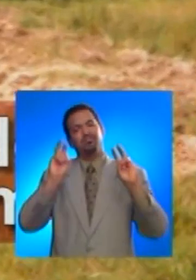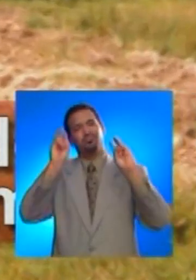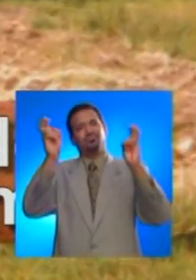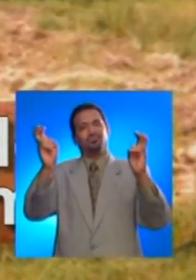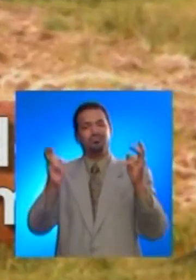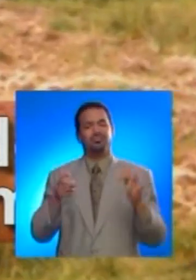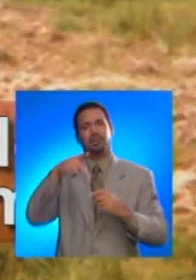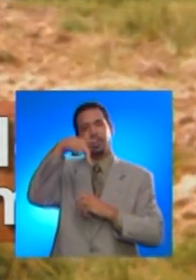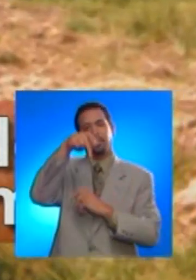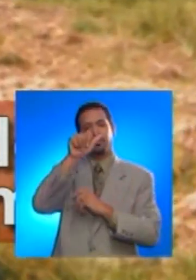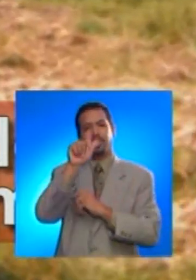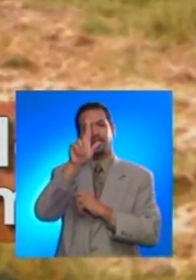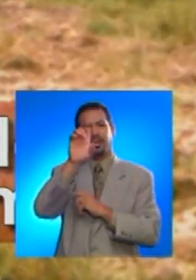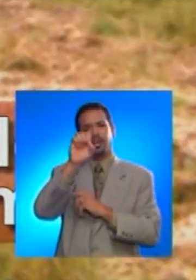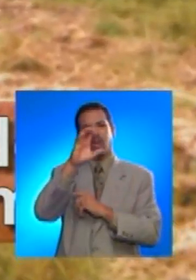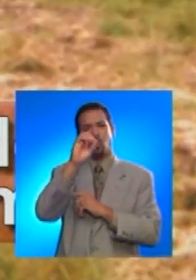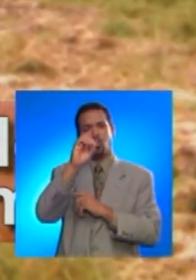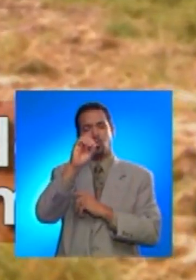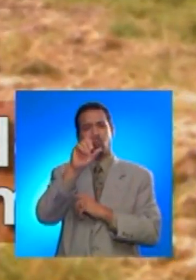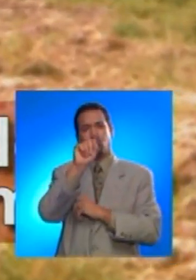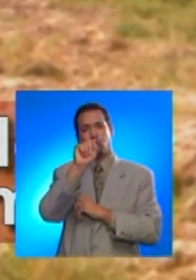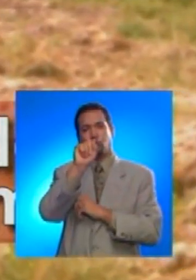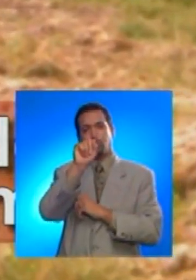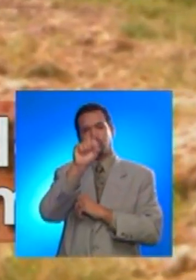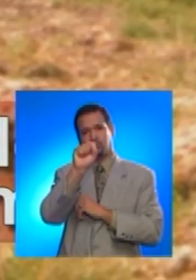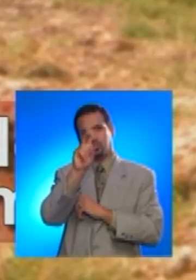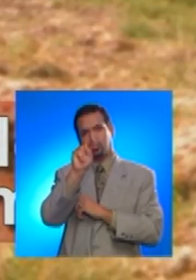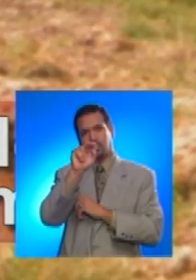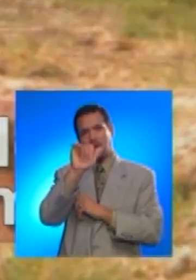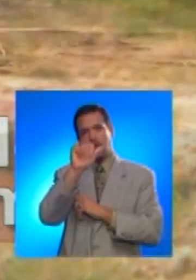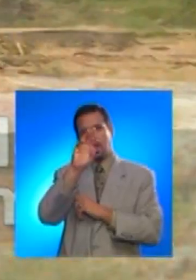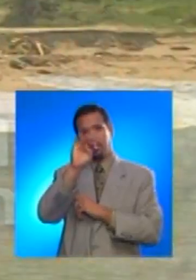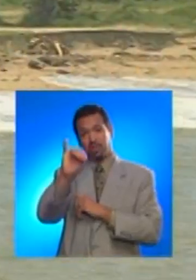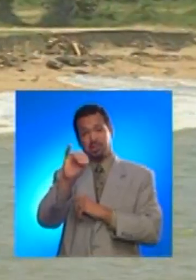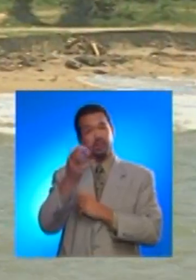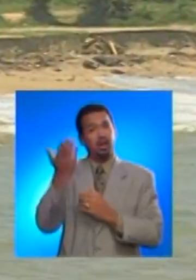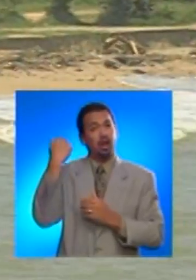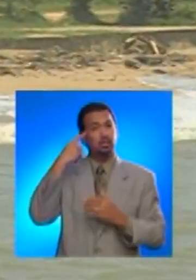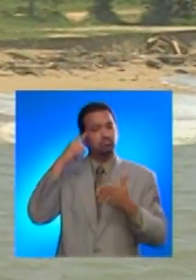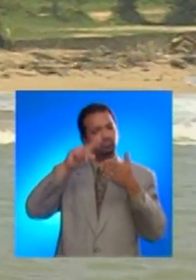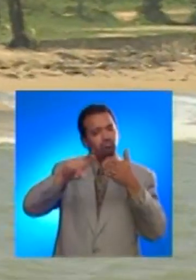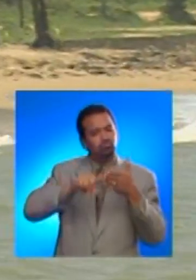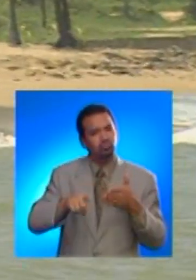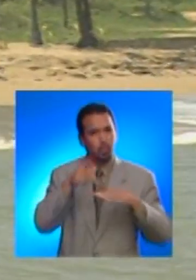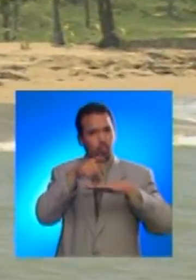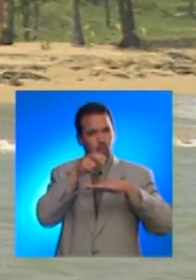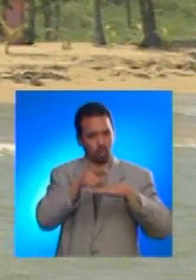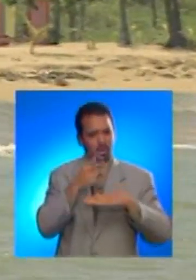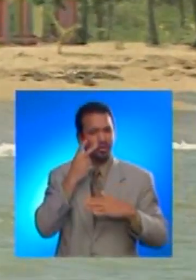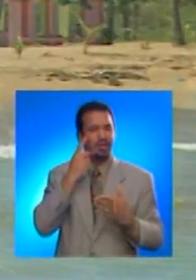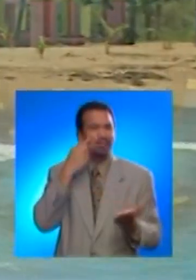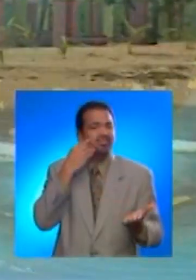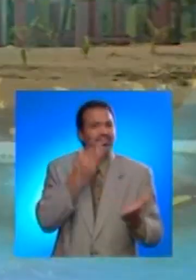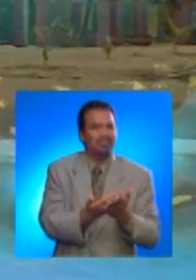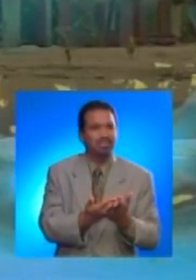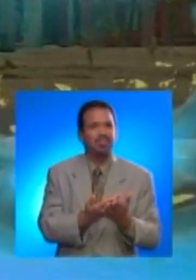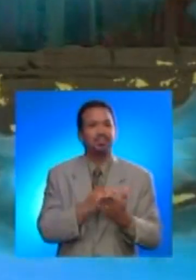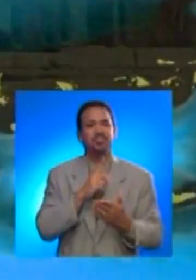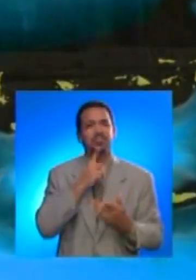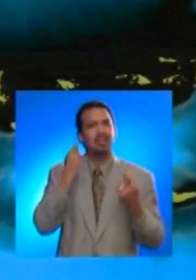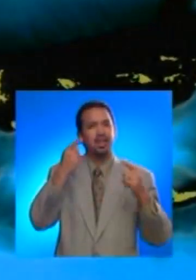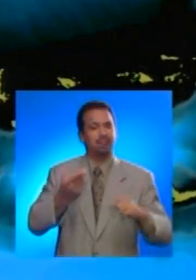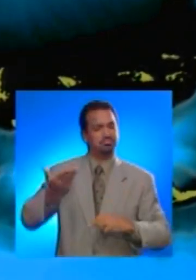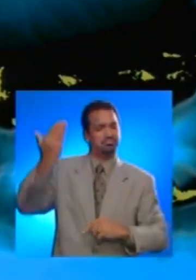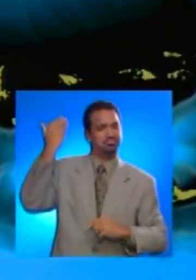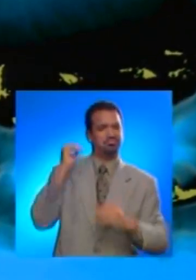of paleo-tsunamis. These kinds of studies have been done in Puerto Rico, showing that the island has been affected by